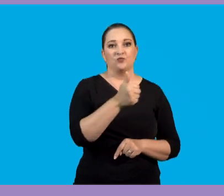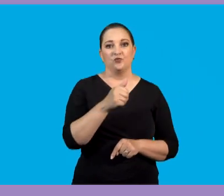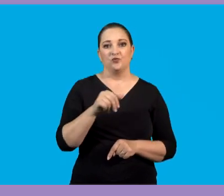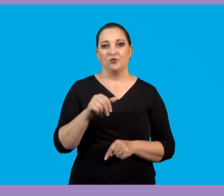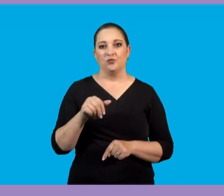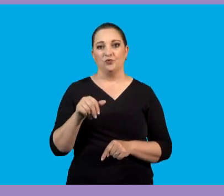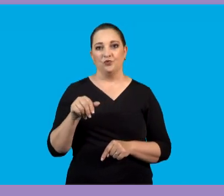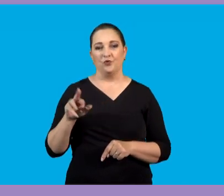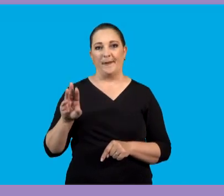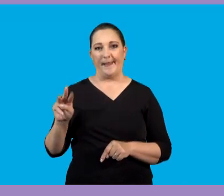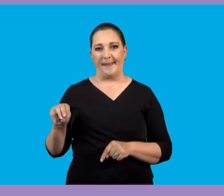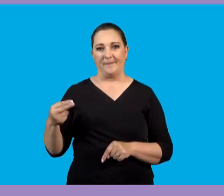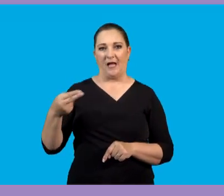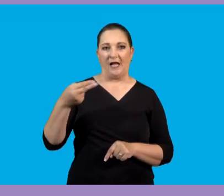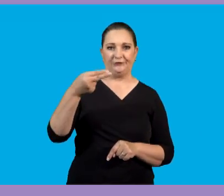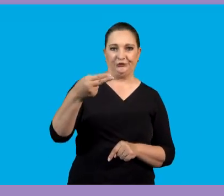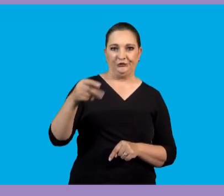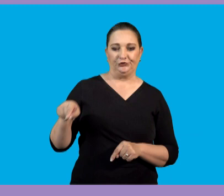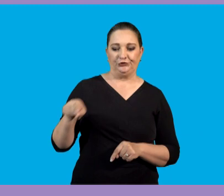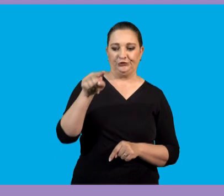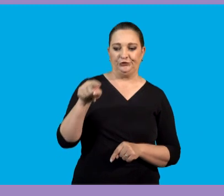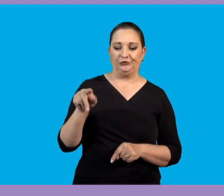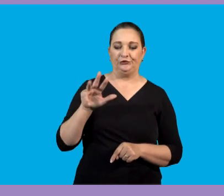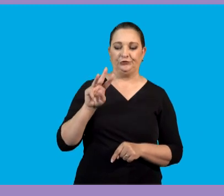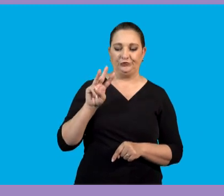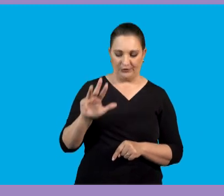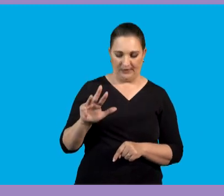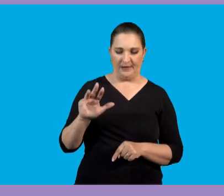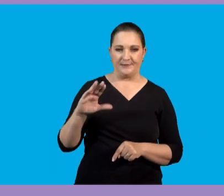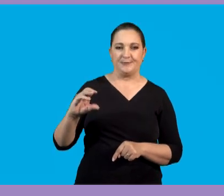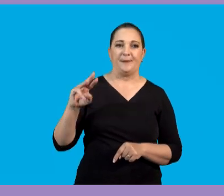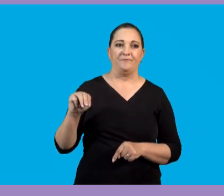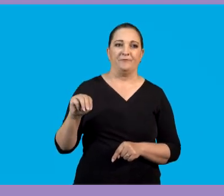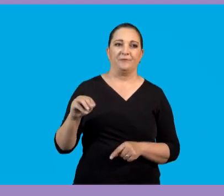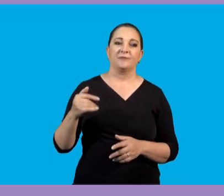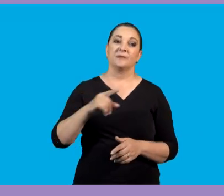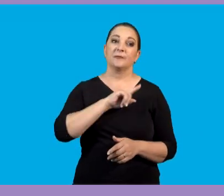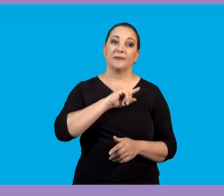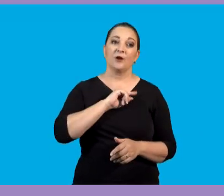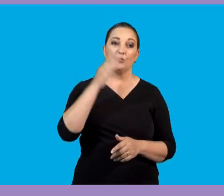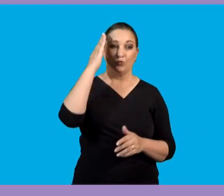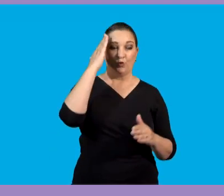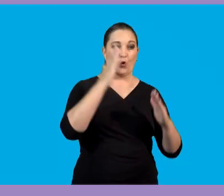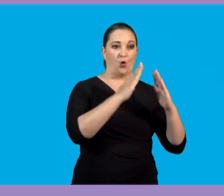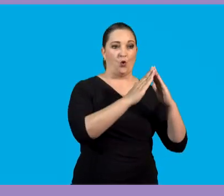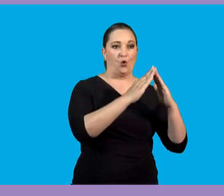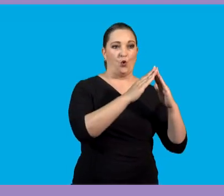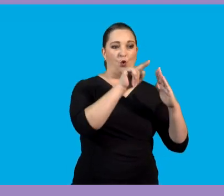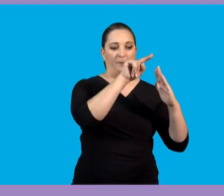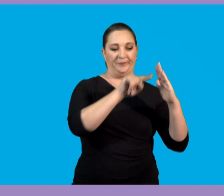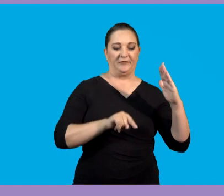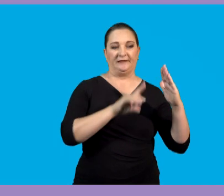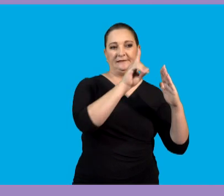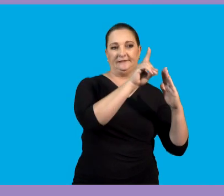centimeters. So they are equal, and because we were given that DE is equal to DF, that means DF is also 9